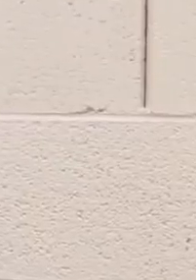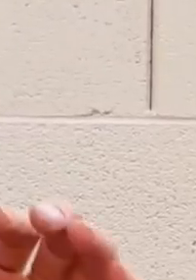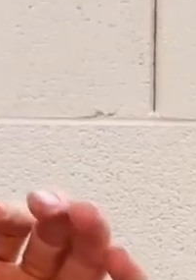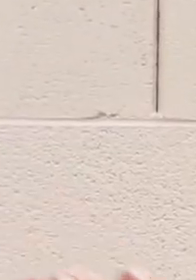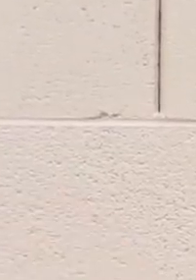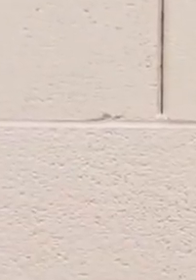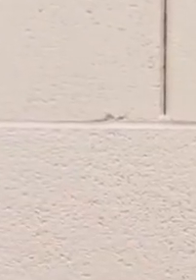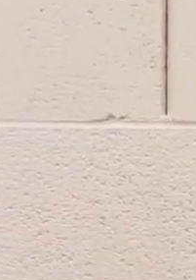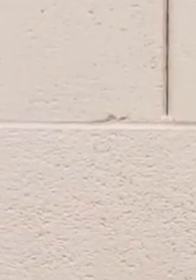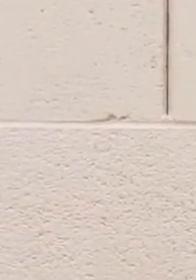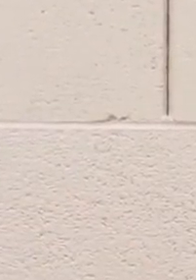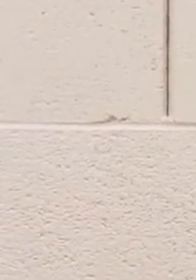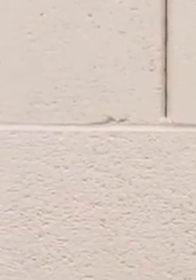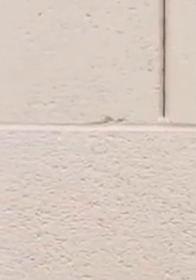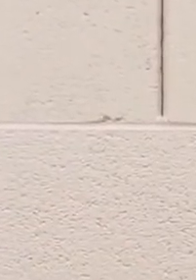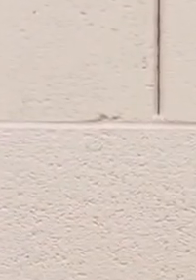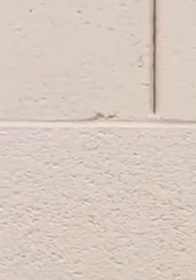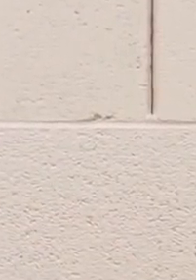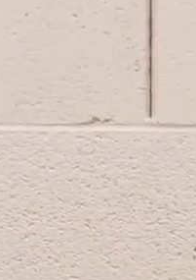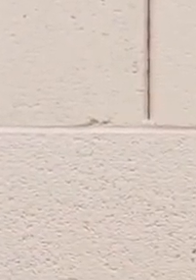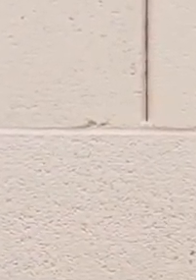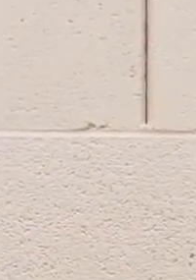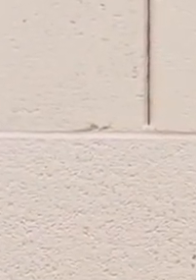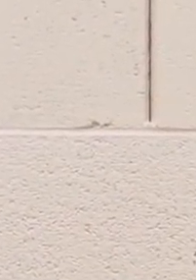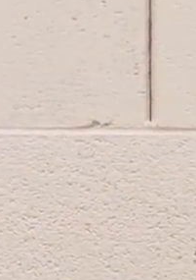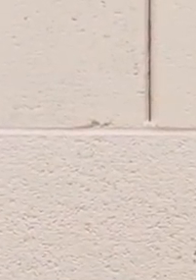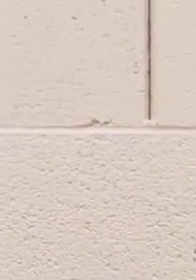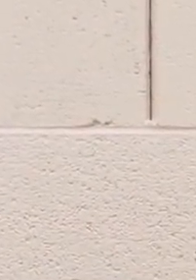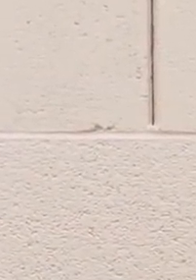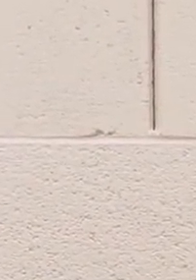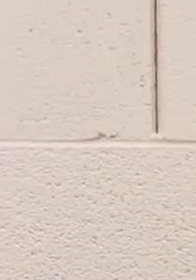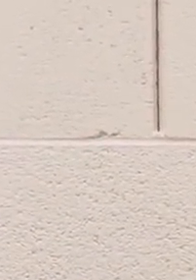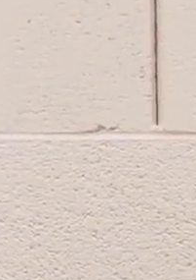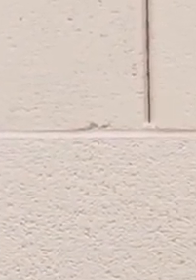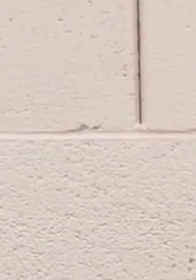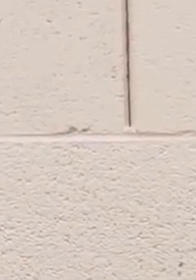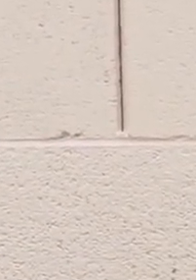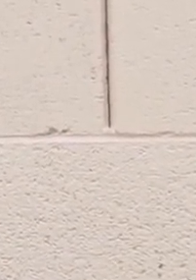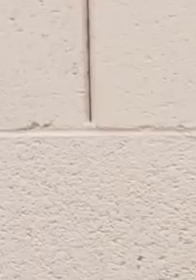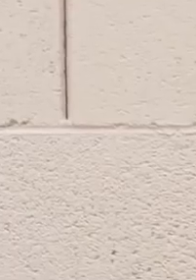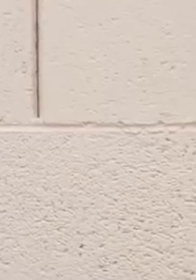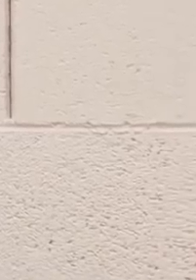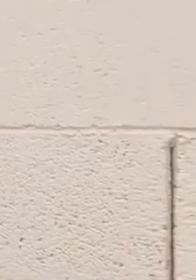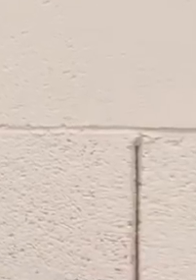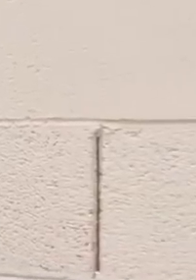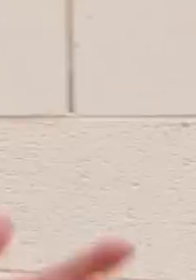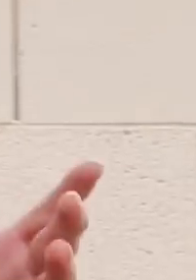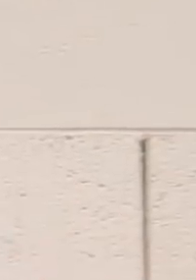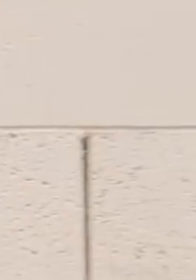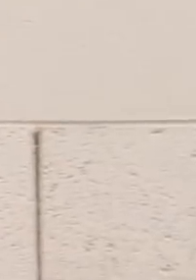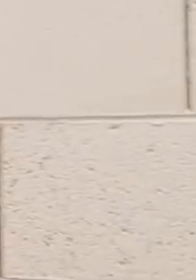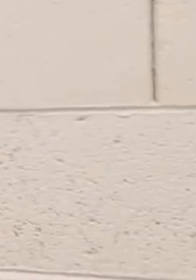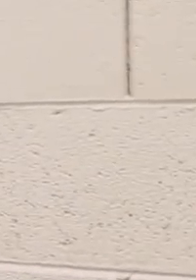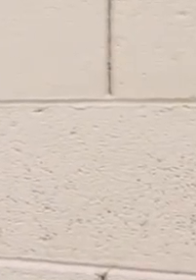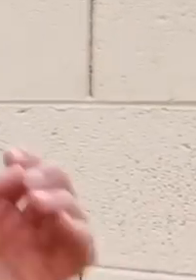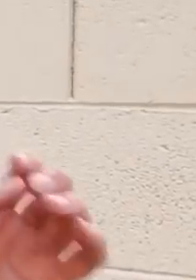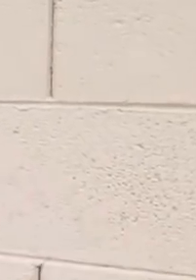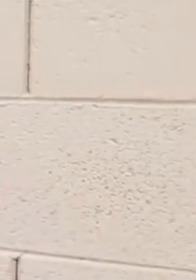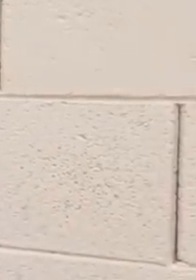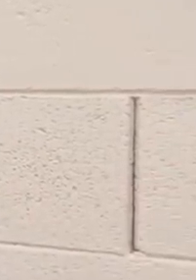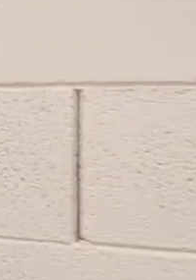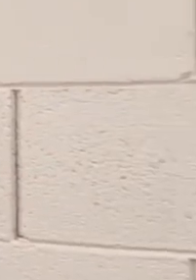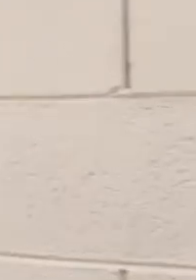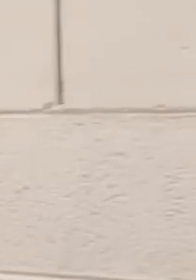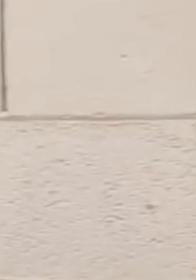confused. If you wanna watch more of my videos, I have 400. Most of them are comedy clips, but lately I've been covering the debacle at the White House. So I